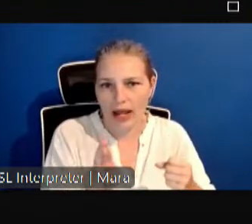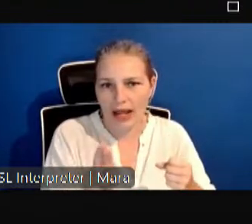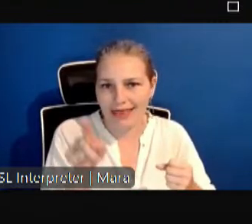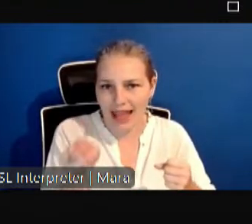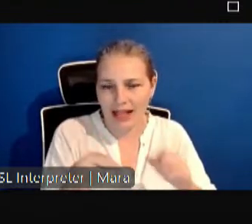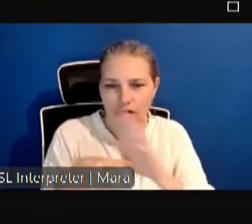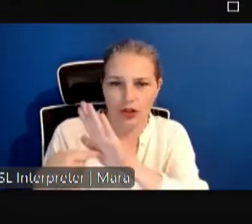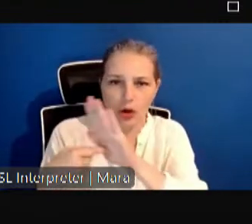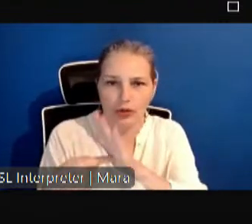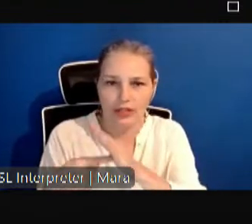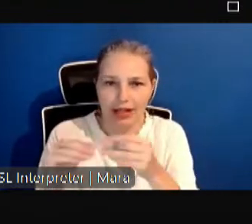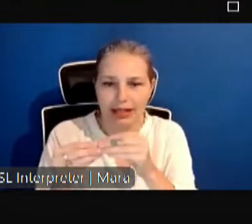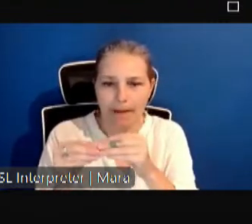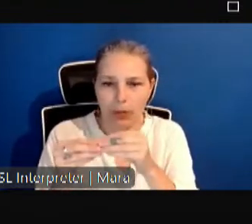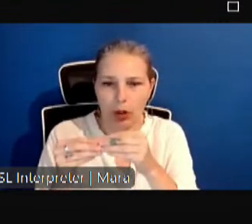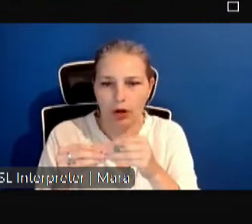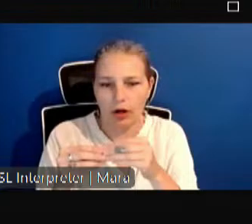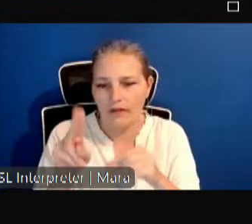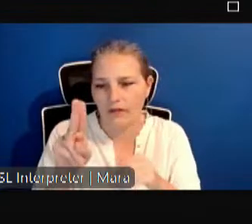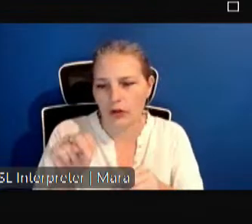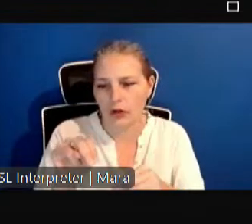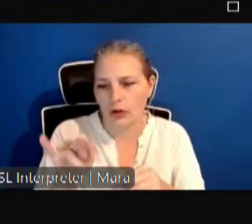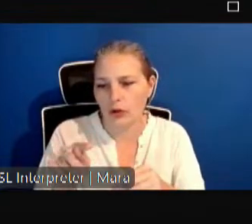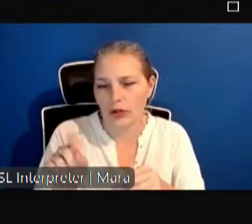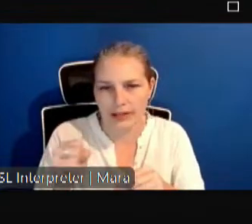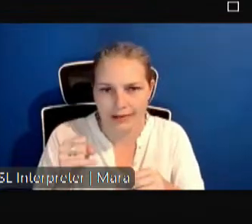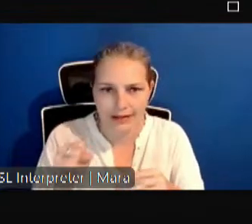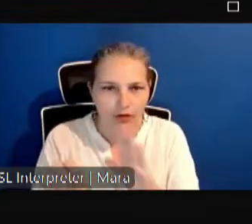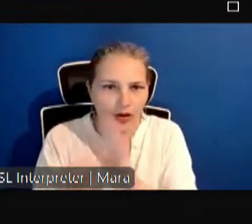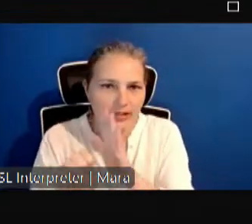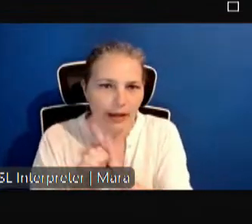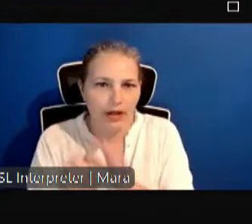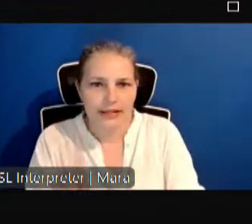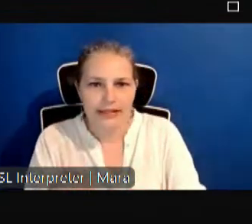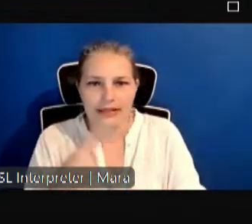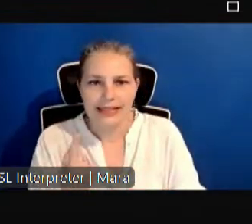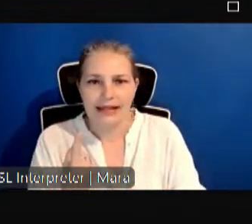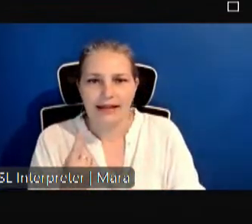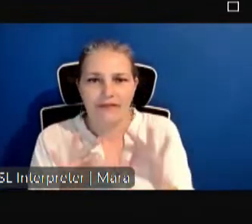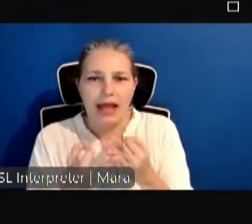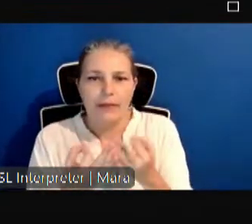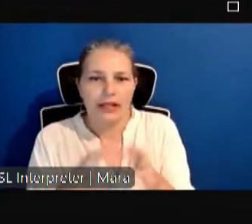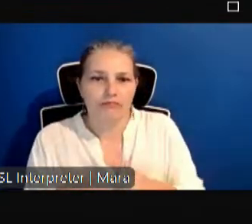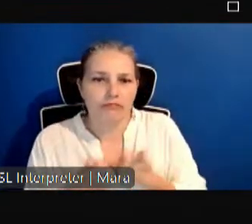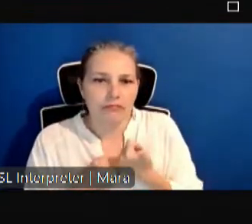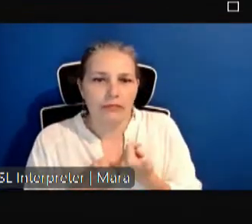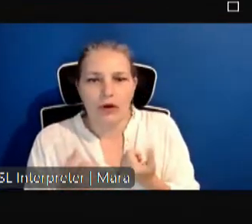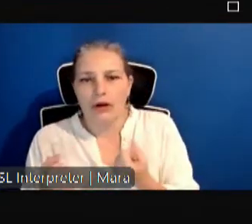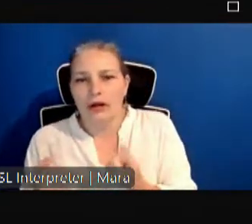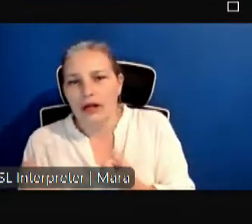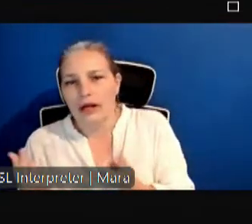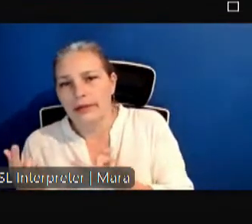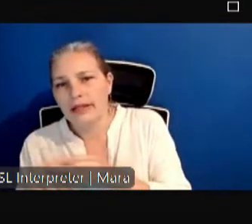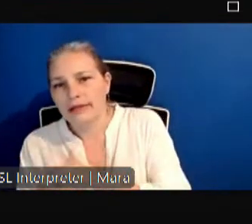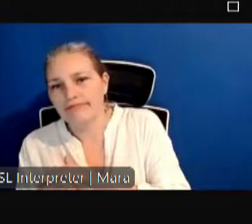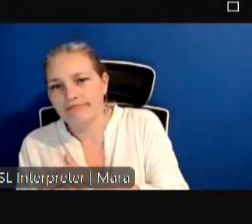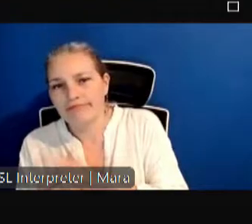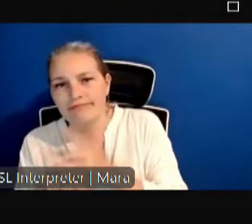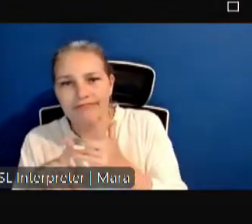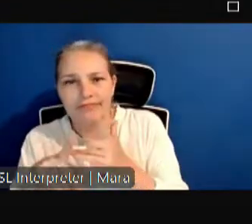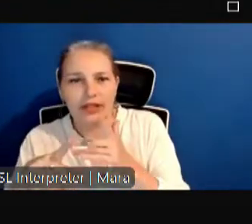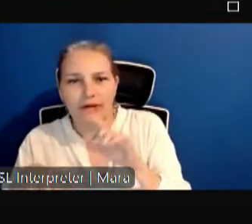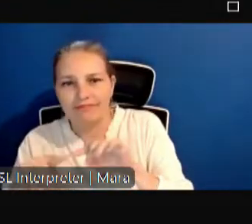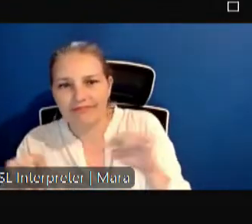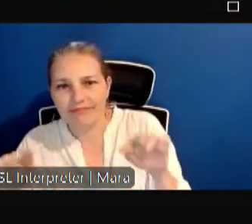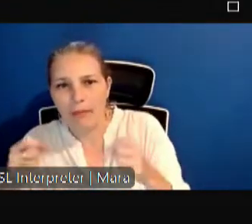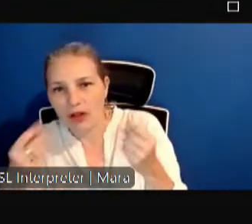include if there's a single family residence and maybe an accessory dwelling unit, multifamily residential units, and non-residential